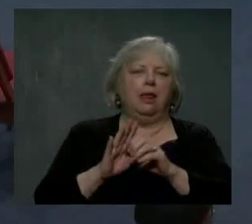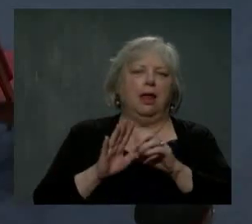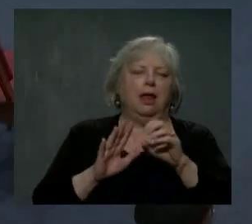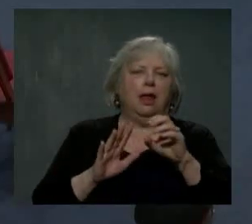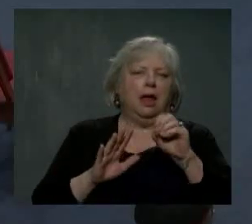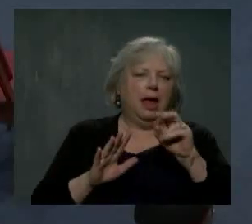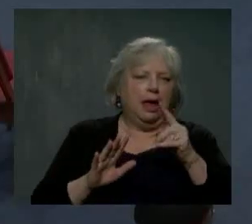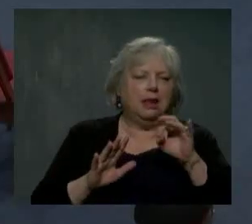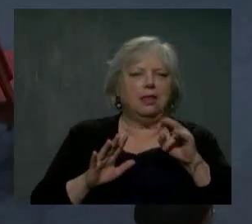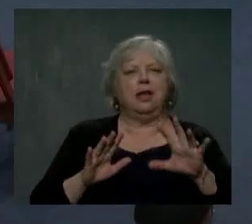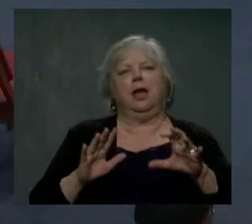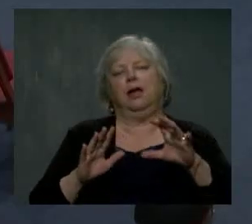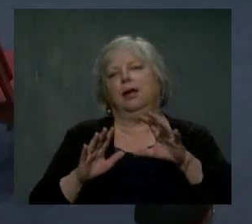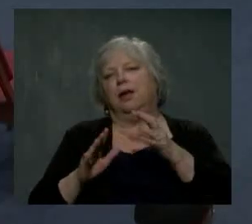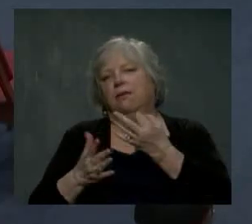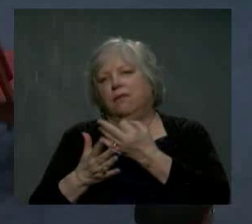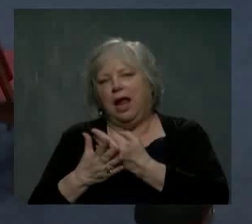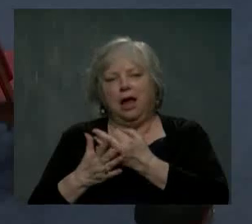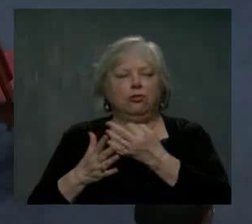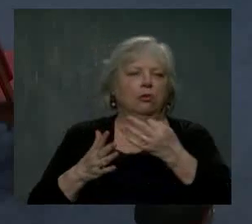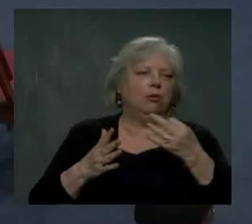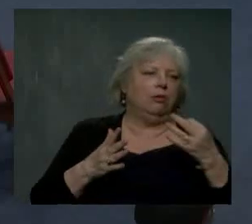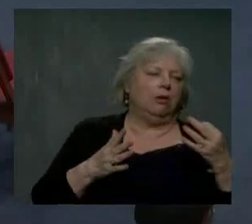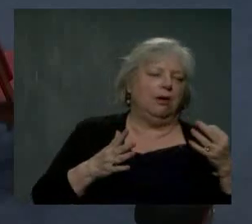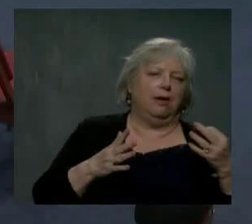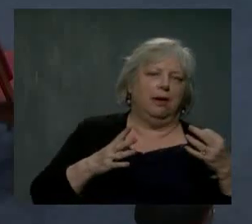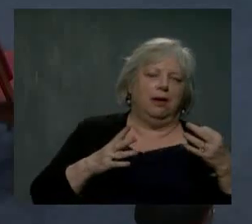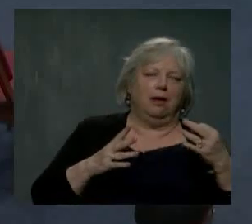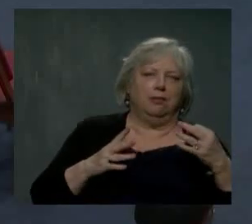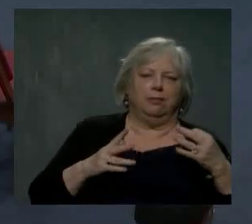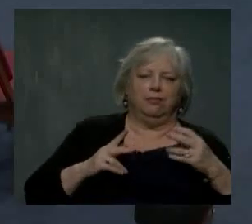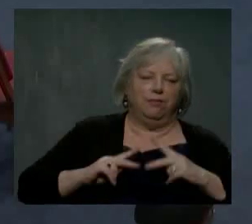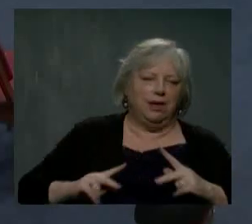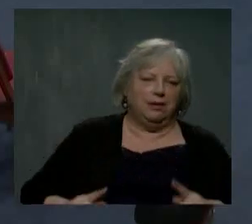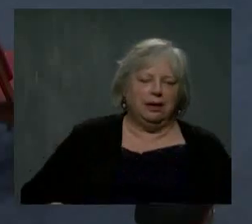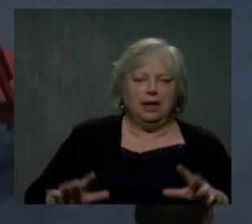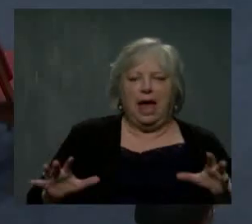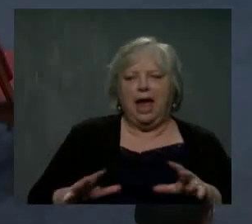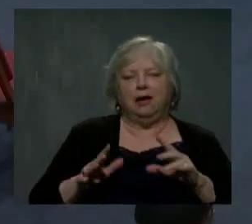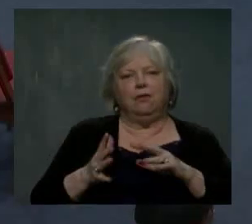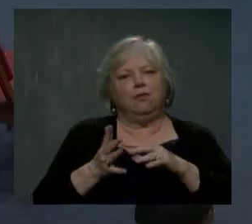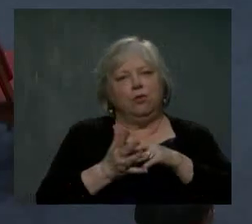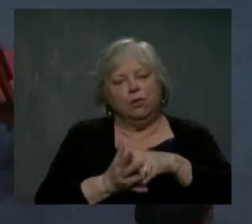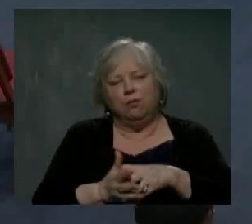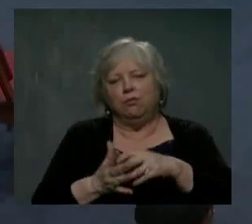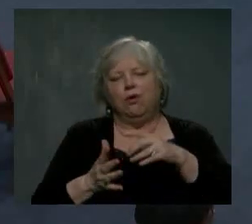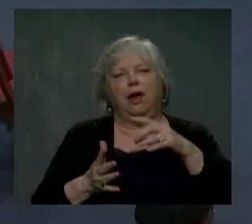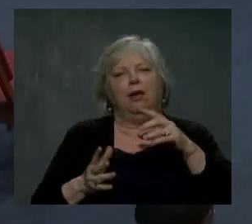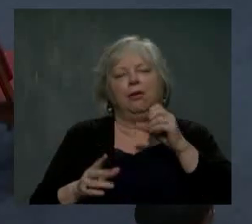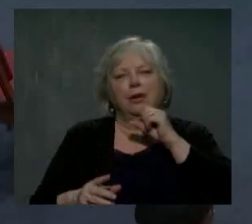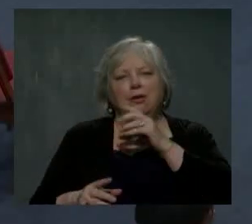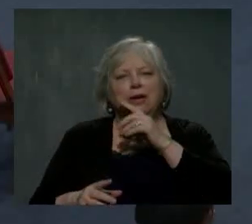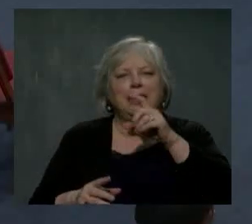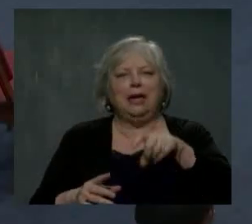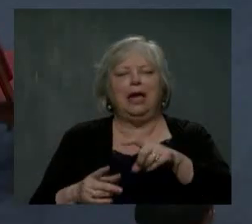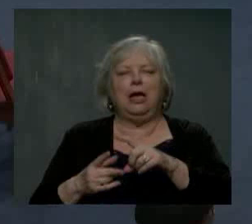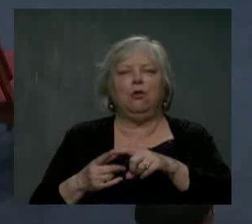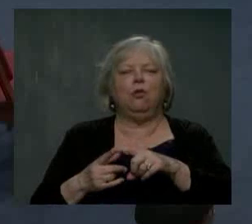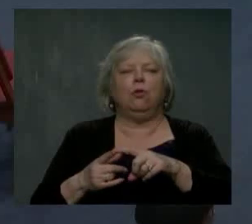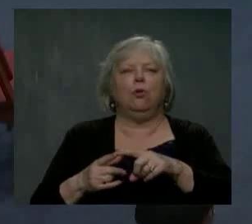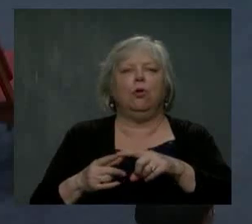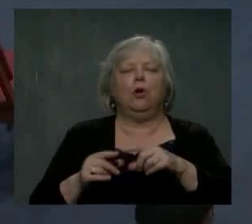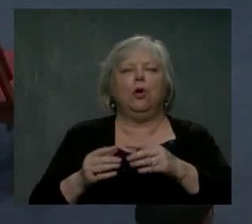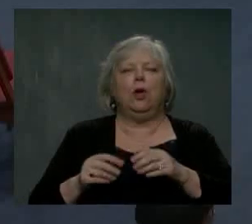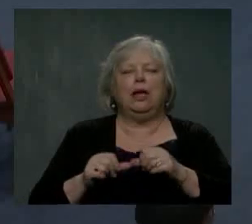walks of life, from all physically from the physically active to the frail, think they will need to define and maintain an